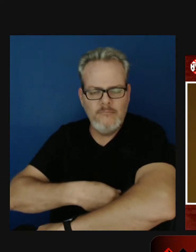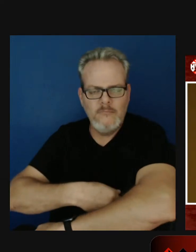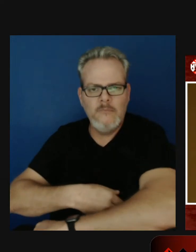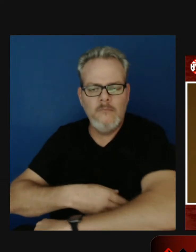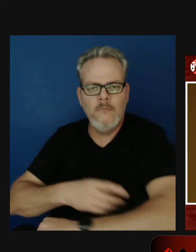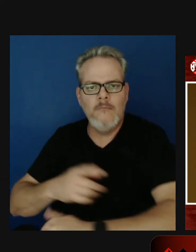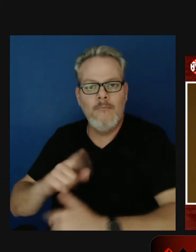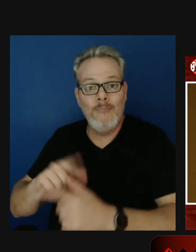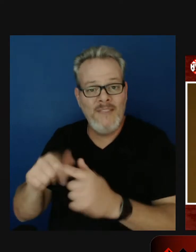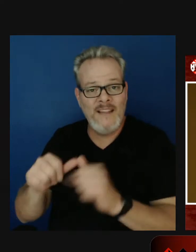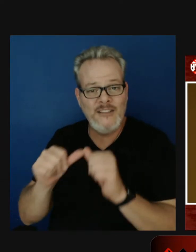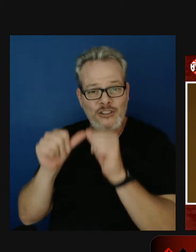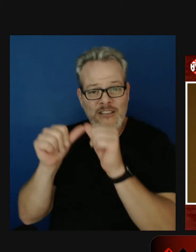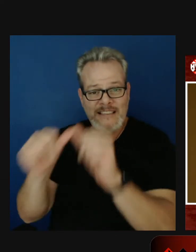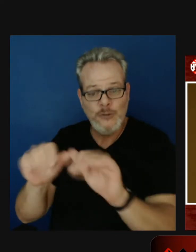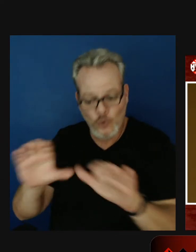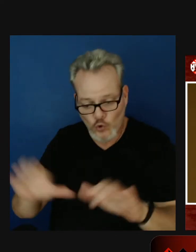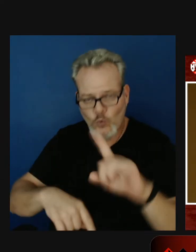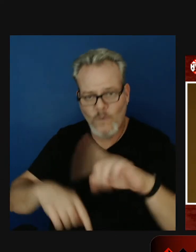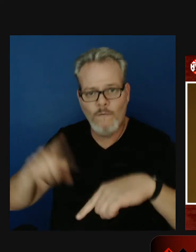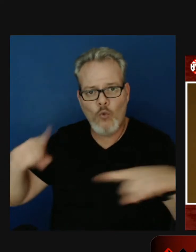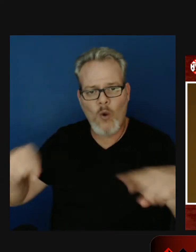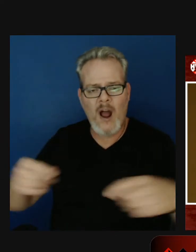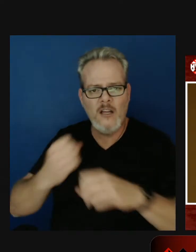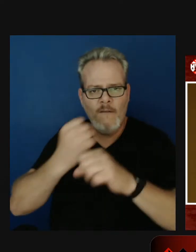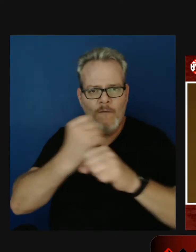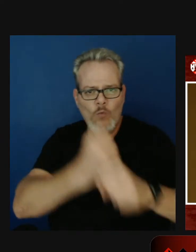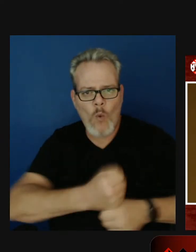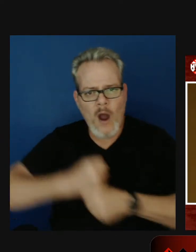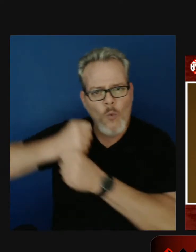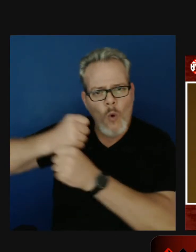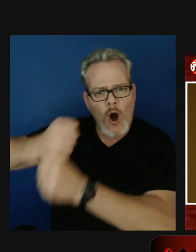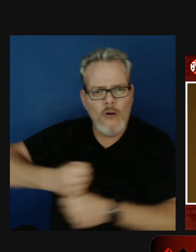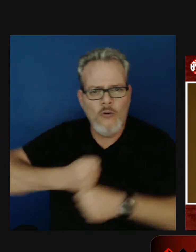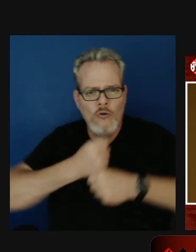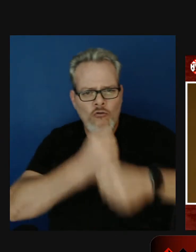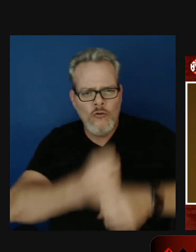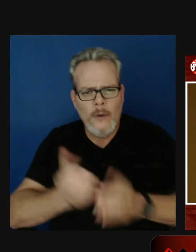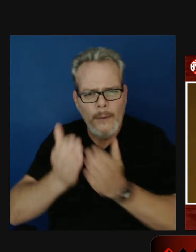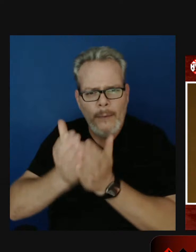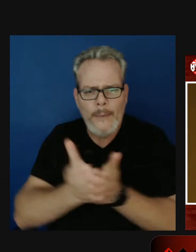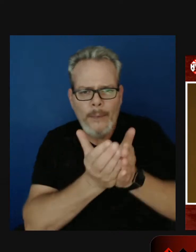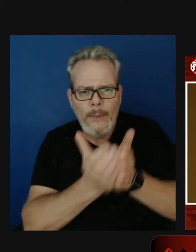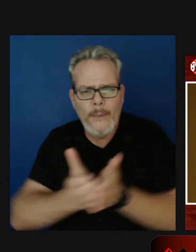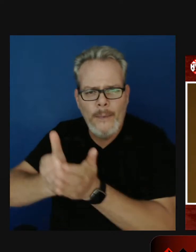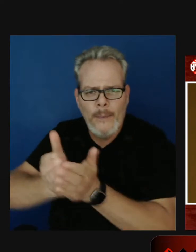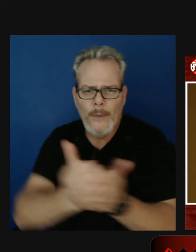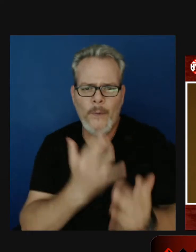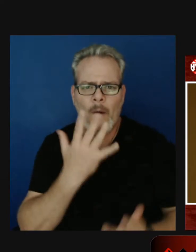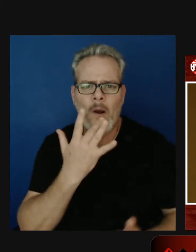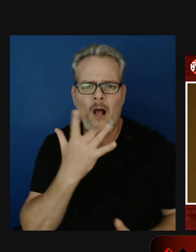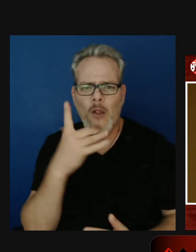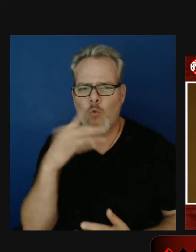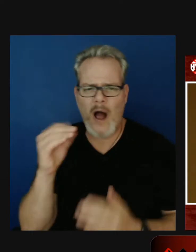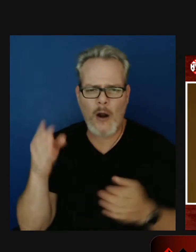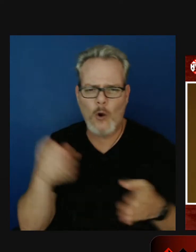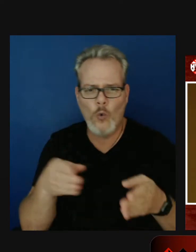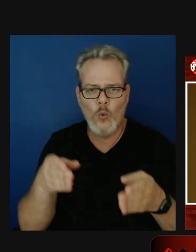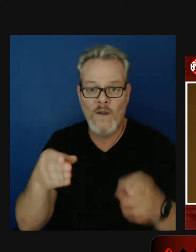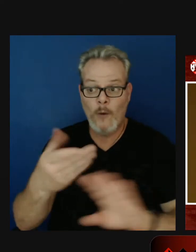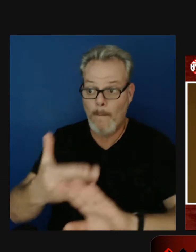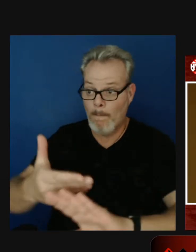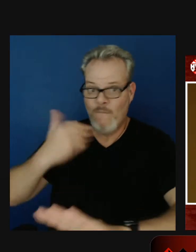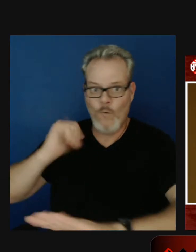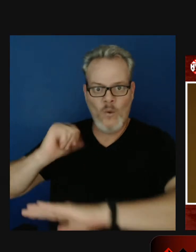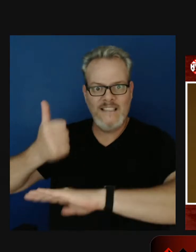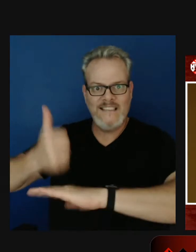do several whitewater rafting trips down the Colorado River, all at a time before any dams were put in place, of course,